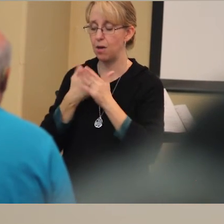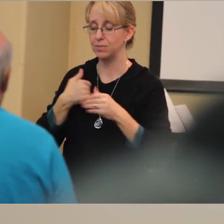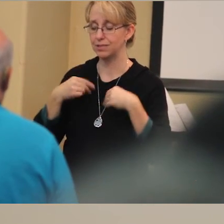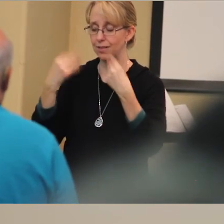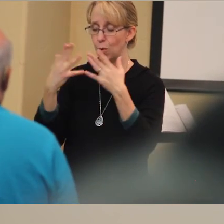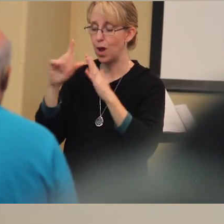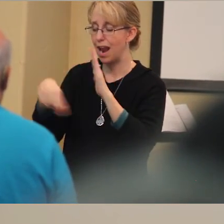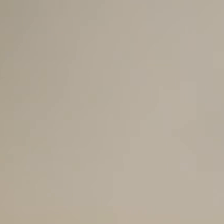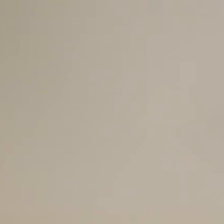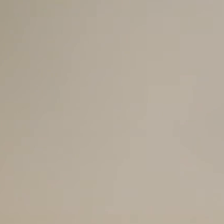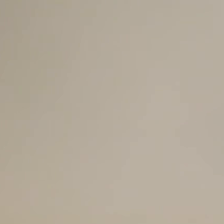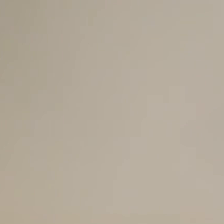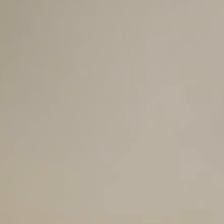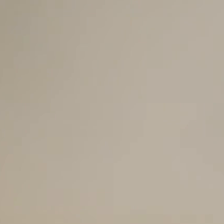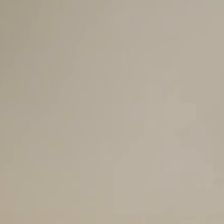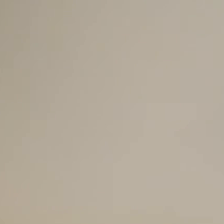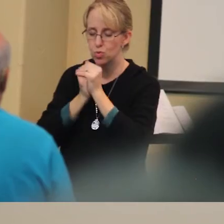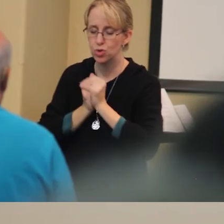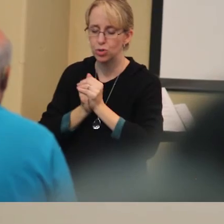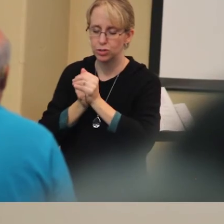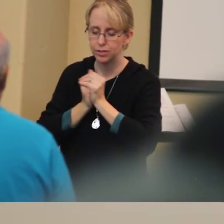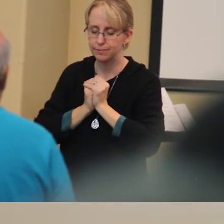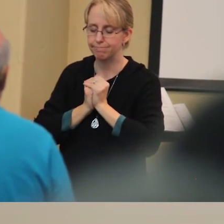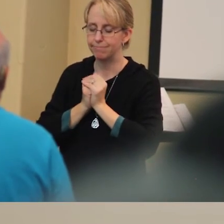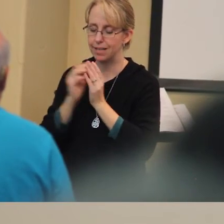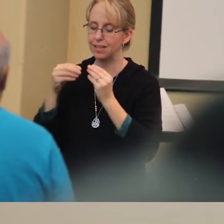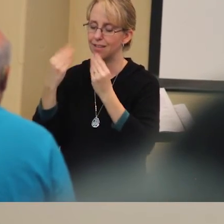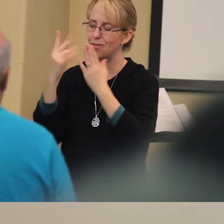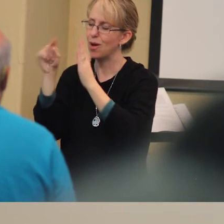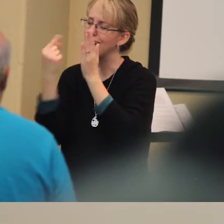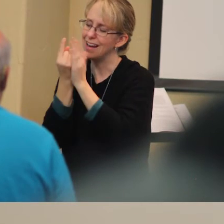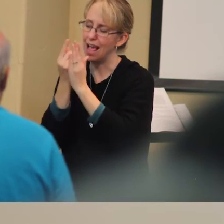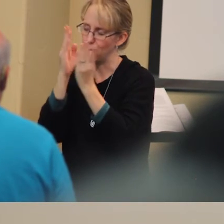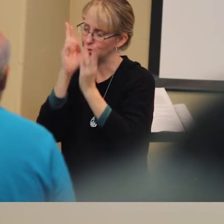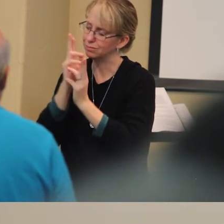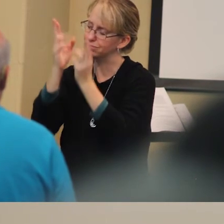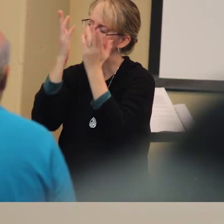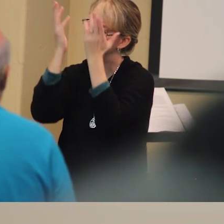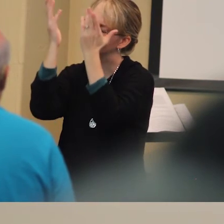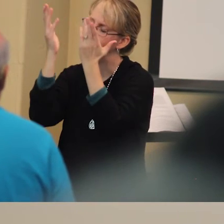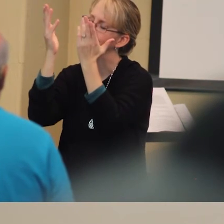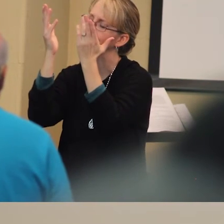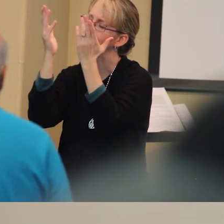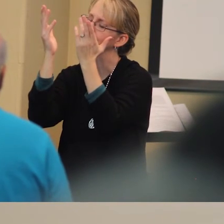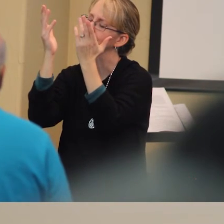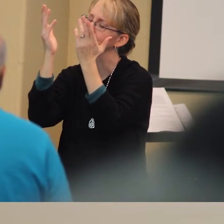you, an hour to give you the due that you